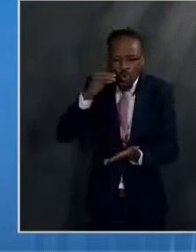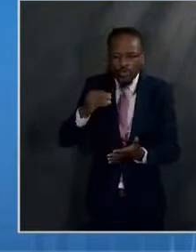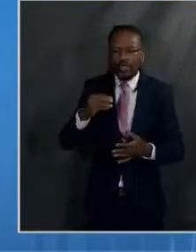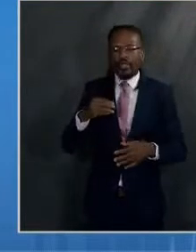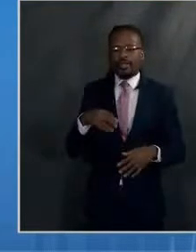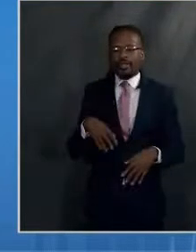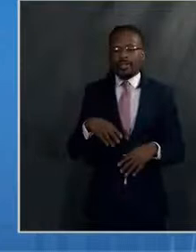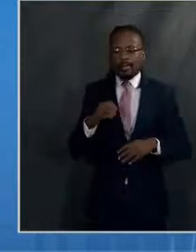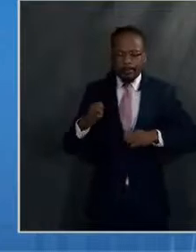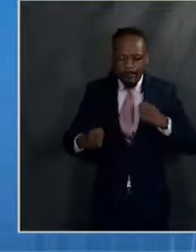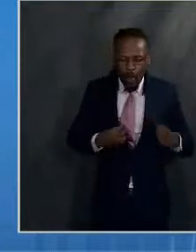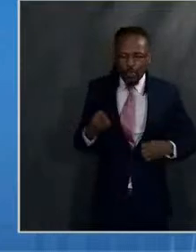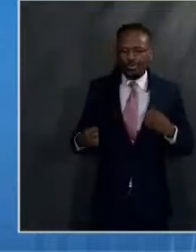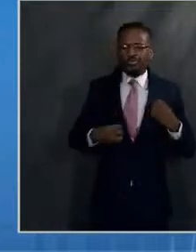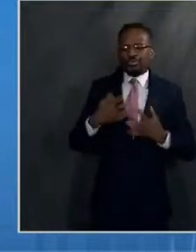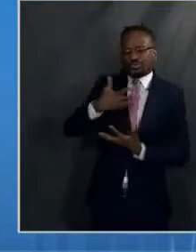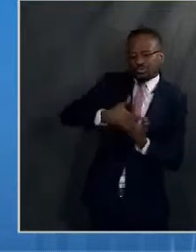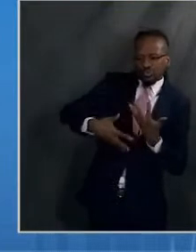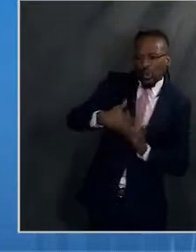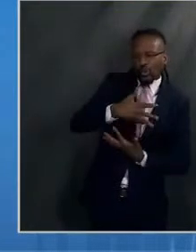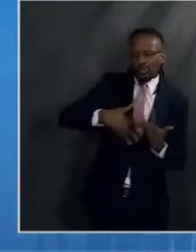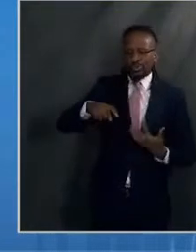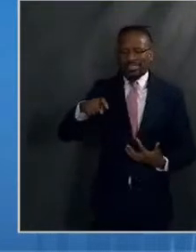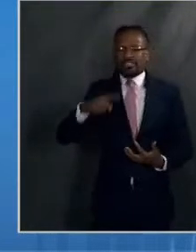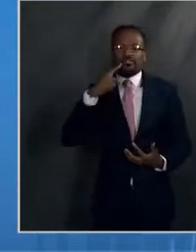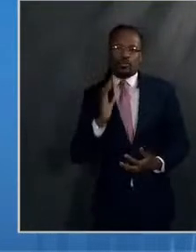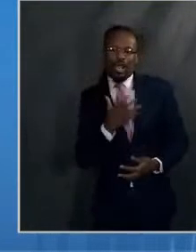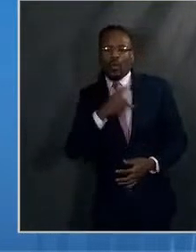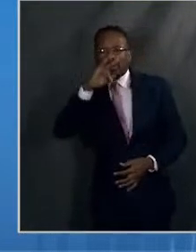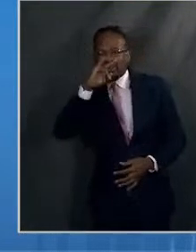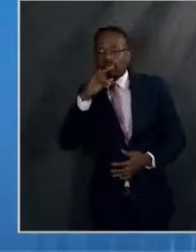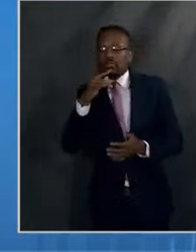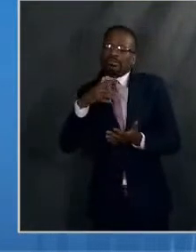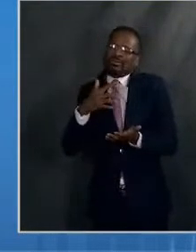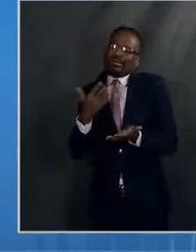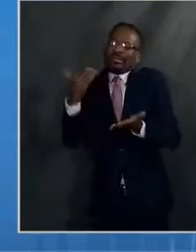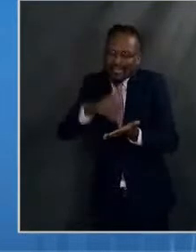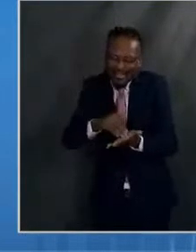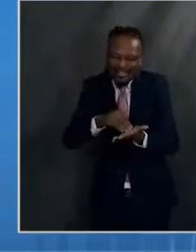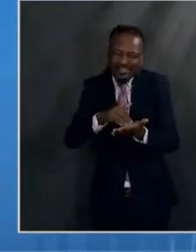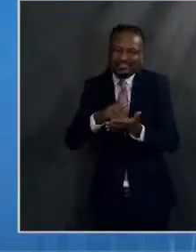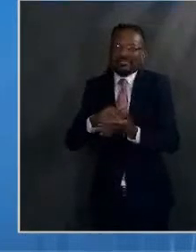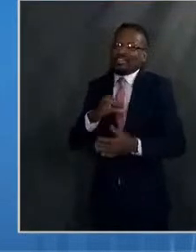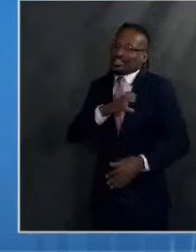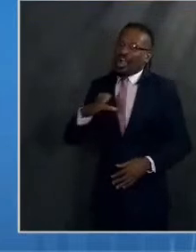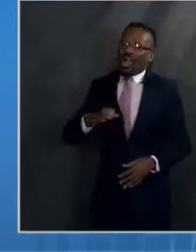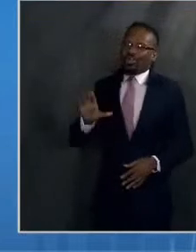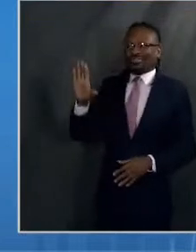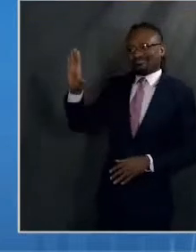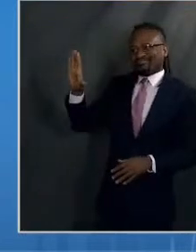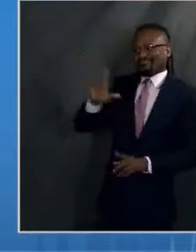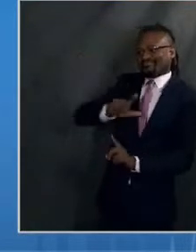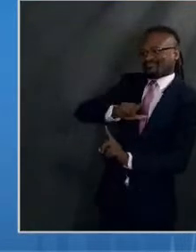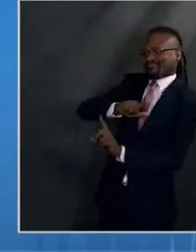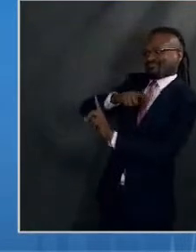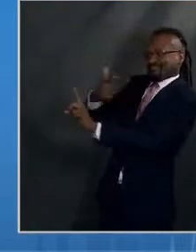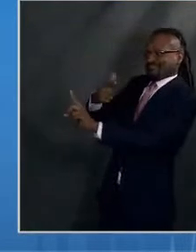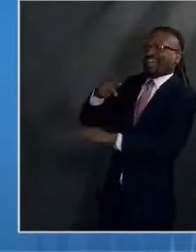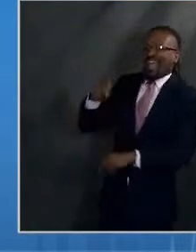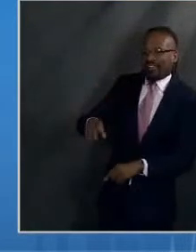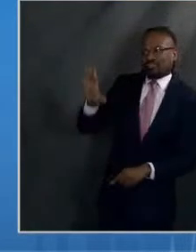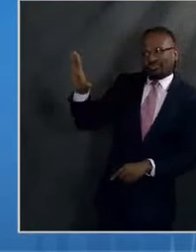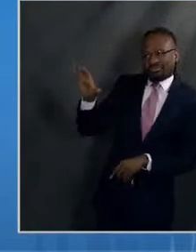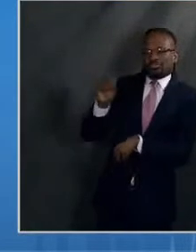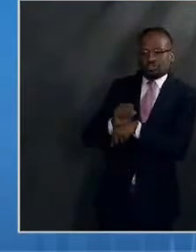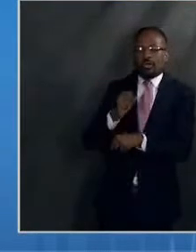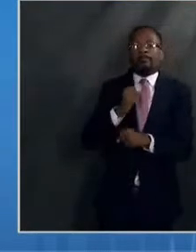an extremely, extremely difficult year. So again, Congress has to do its part in order to make sure that we can safely reopen schools